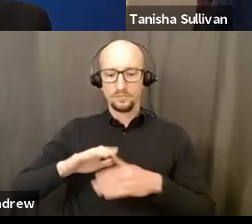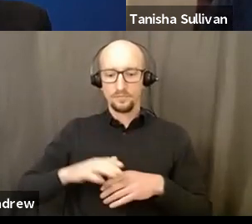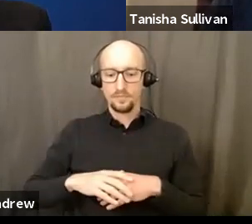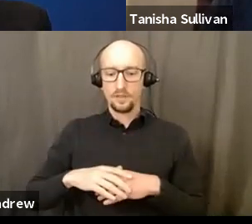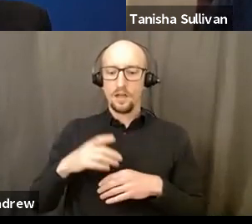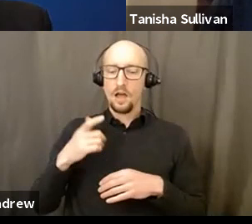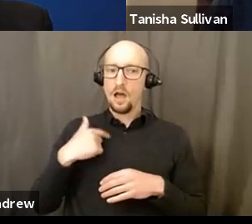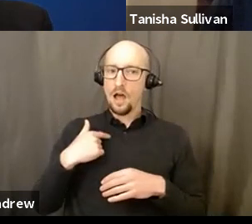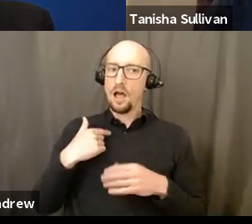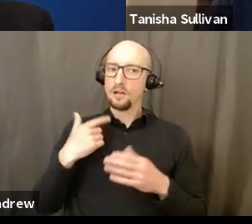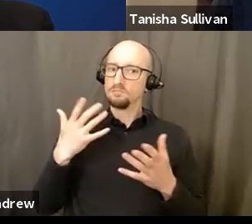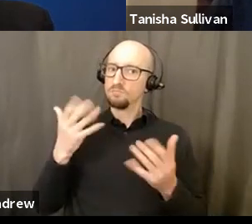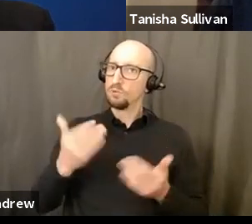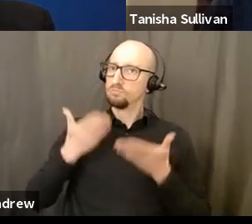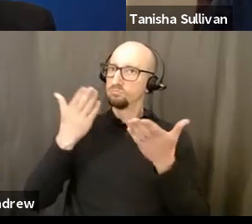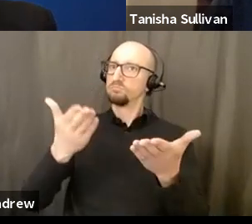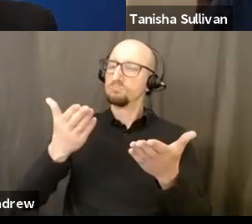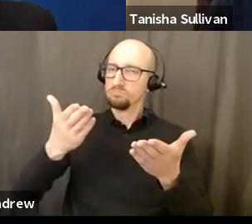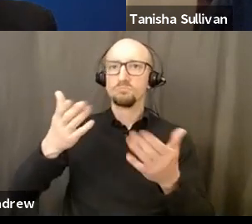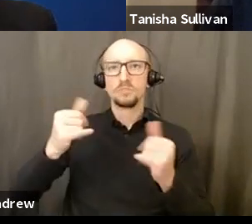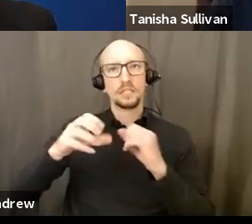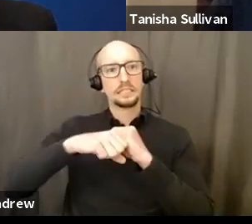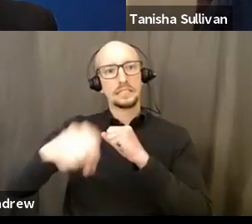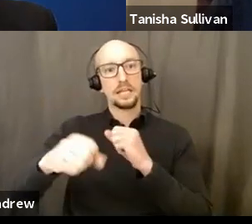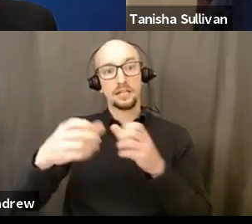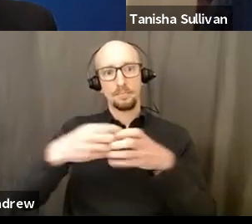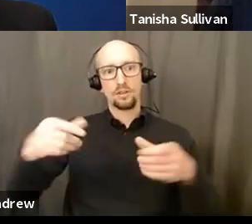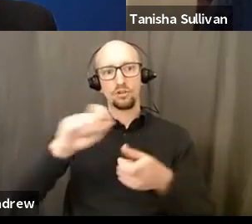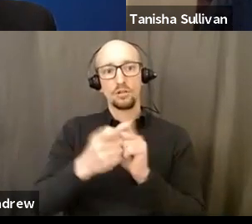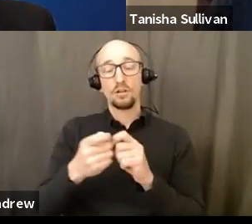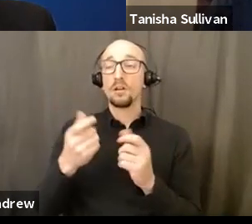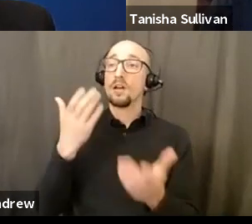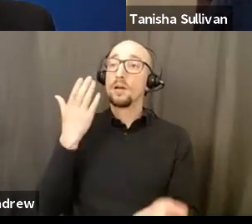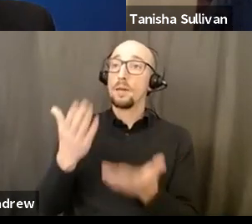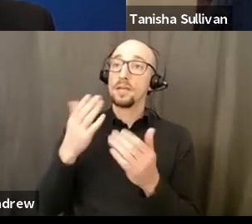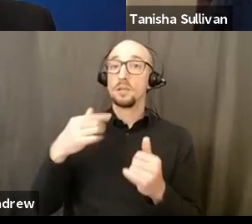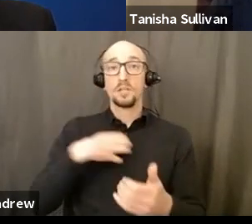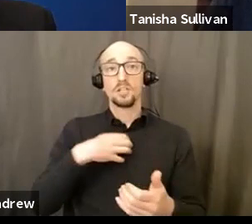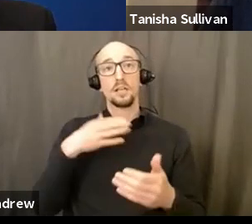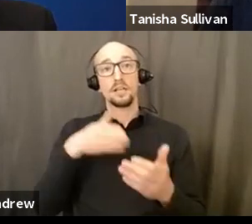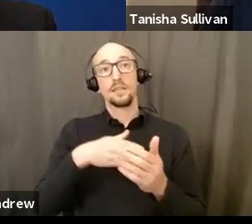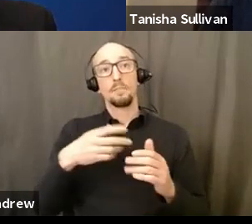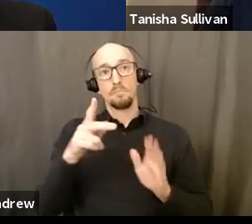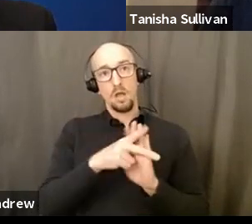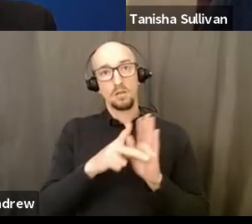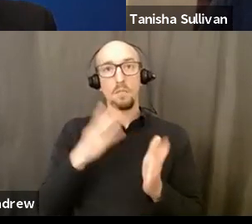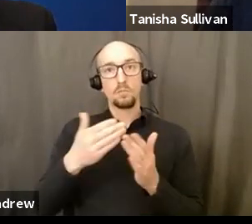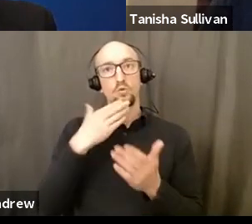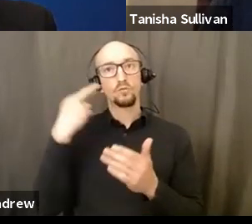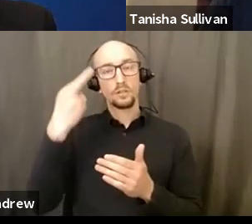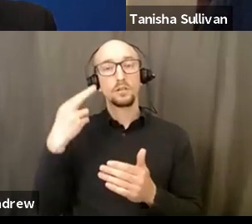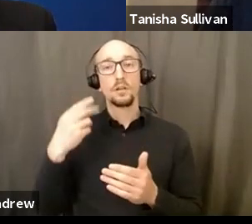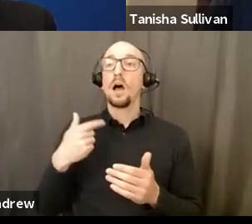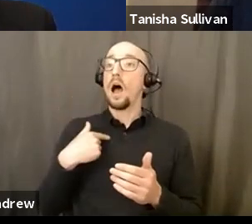extends those changes. While I agree that some adjustments to the policy may be warranted, for example, I'd support replacing median